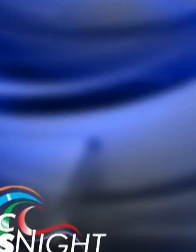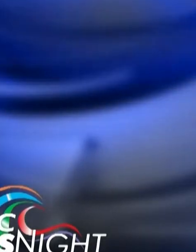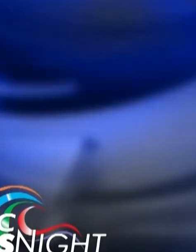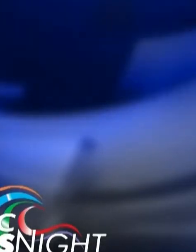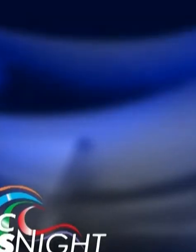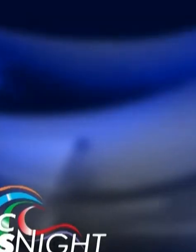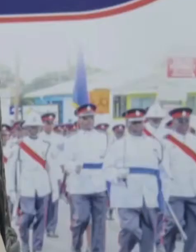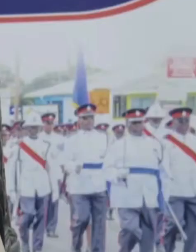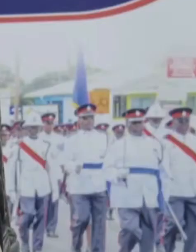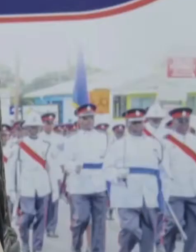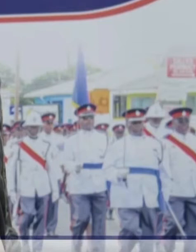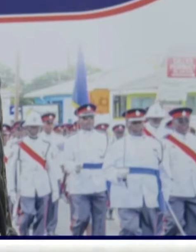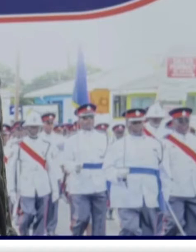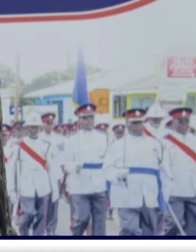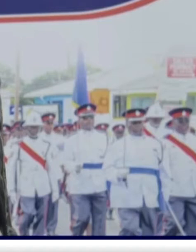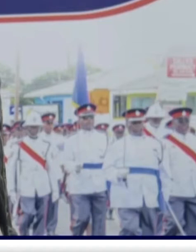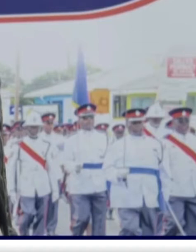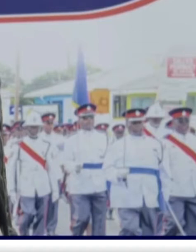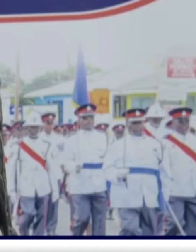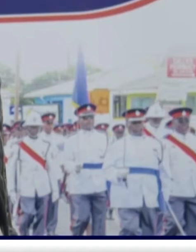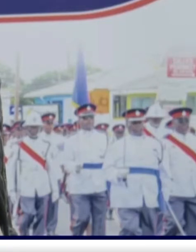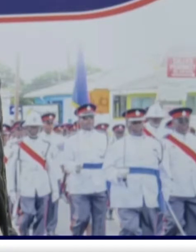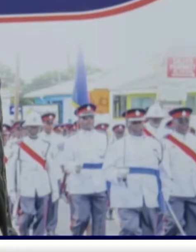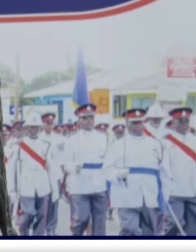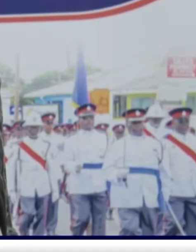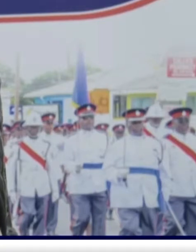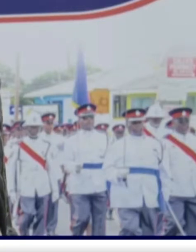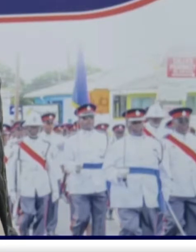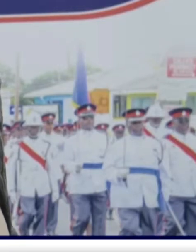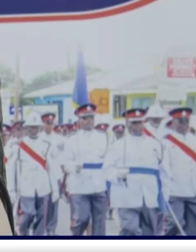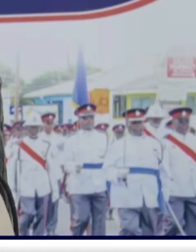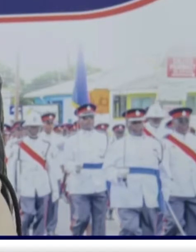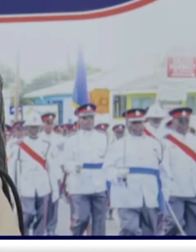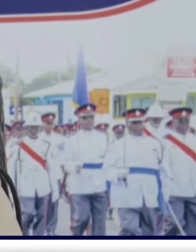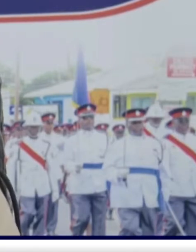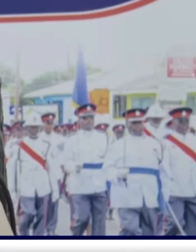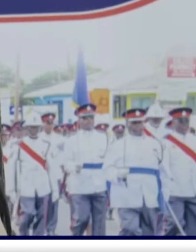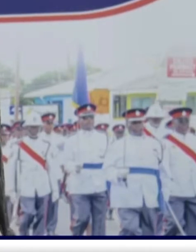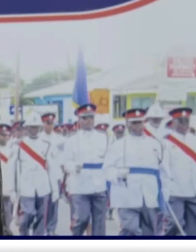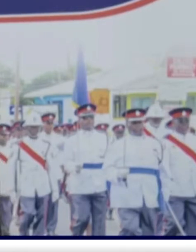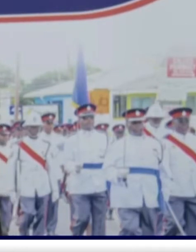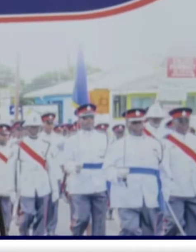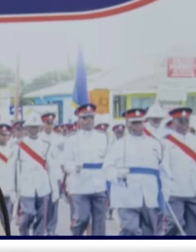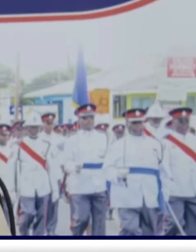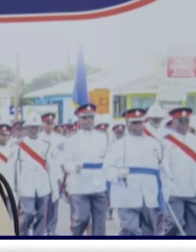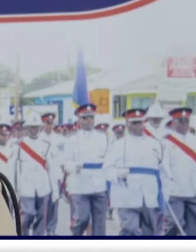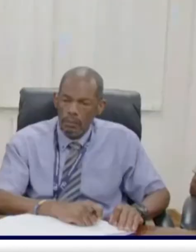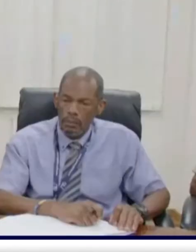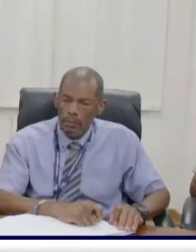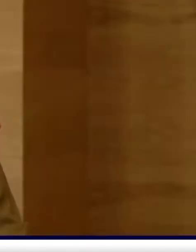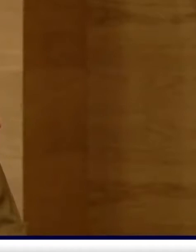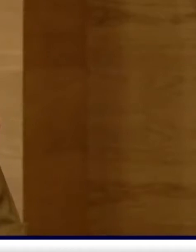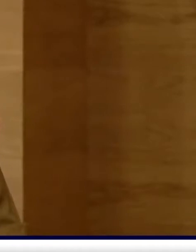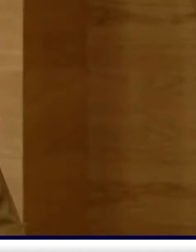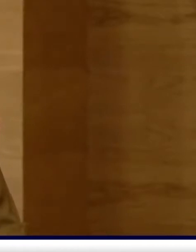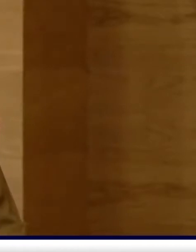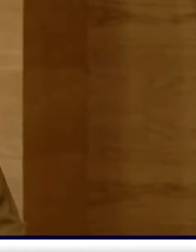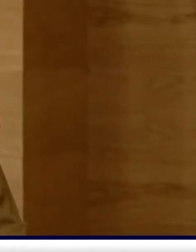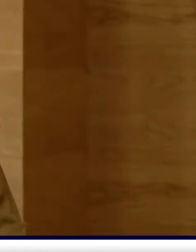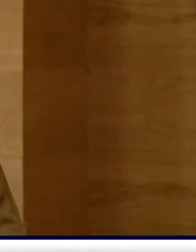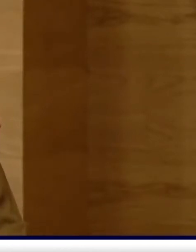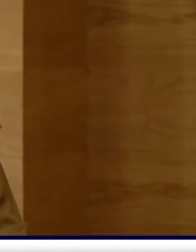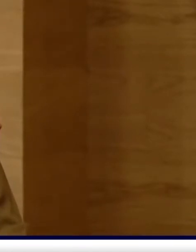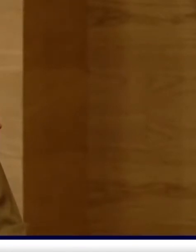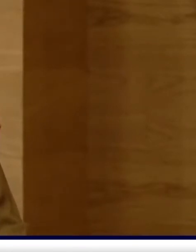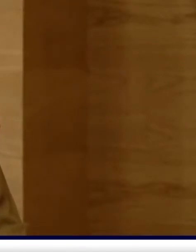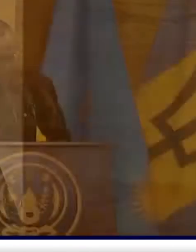Making headlines tonight, authorities address concerns about recent shooting incidents here in Barbados. Prime Minister Mia Motley has